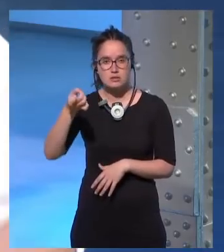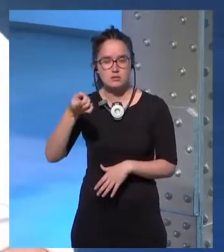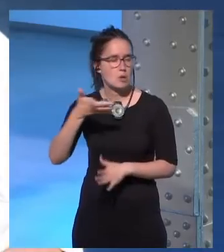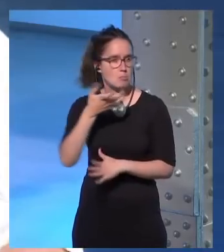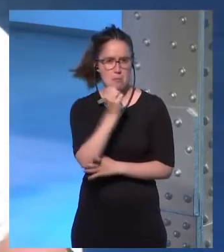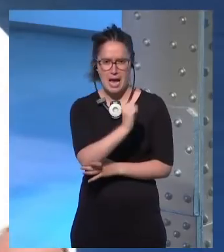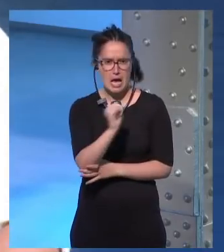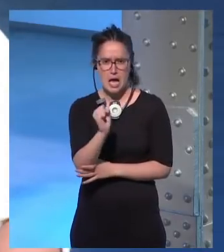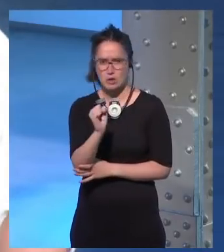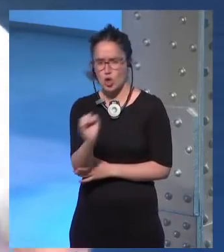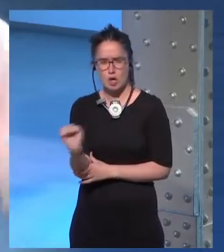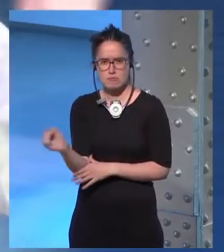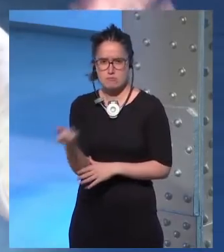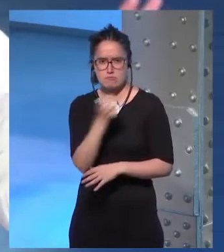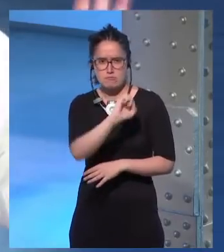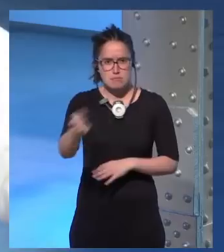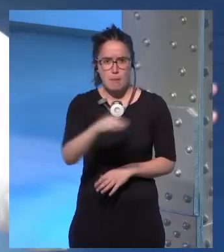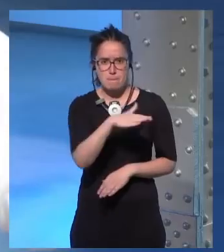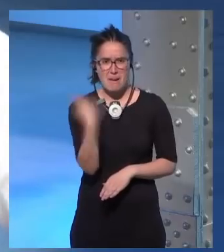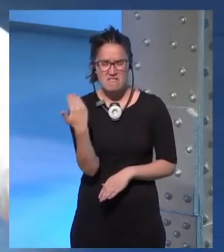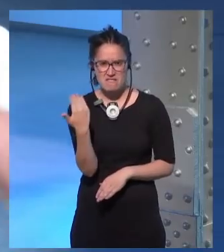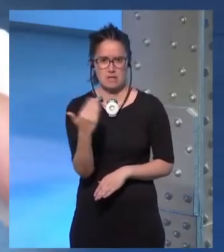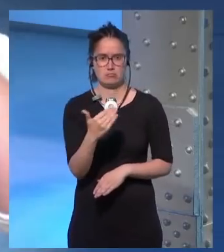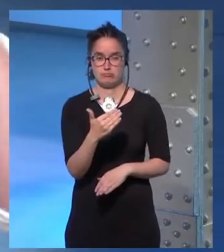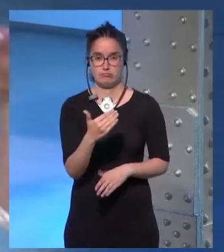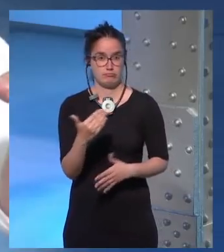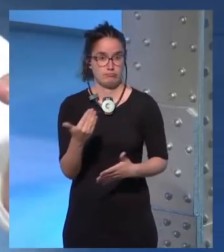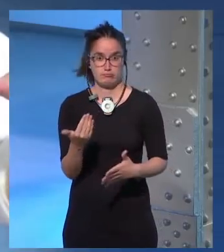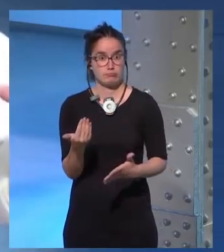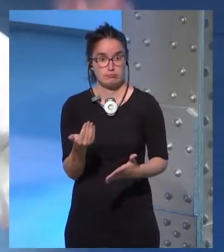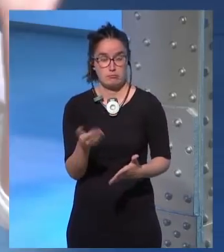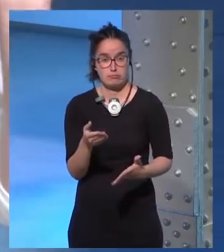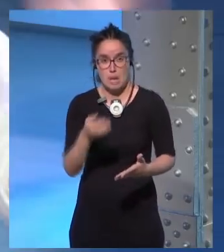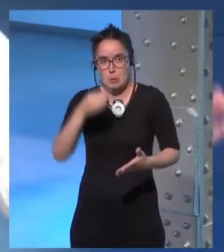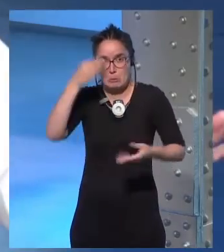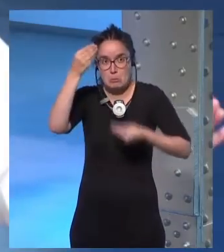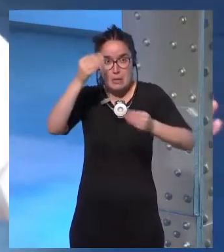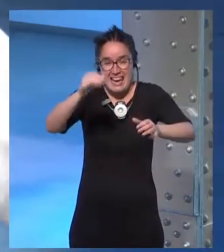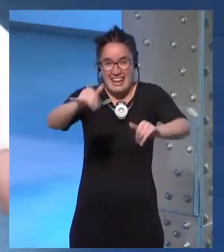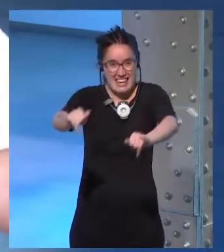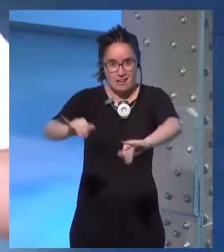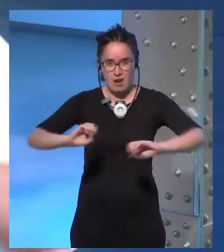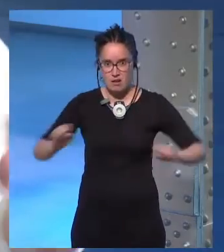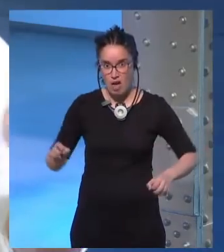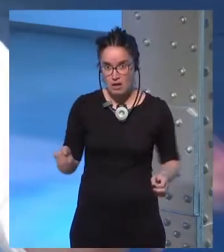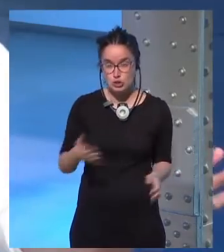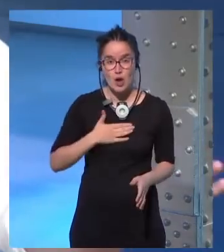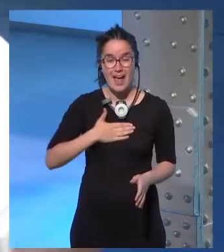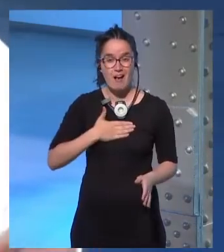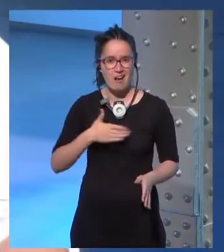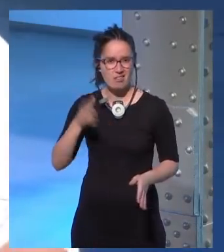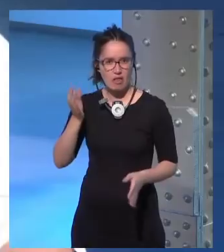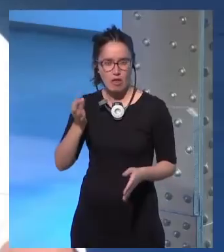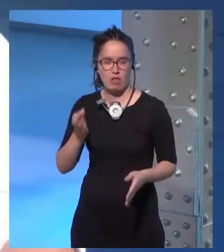to what I want. I might have a drink with her, but I would not be her friend because she would kill me. She would make sure I